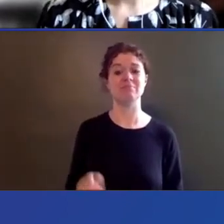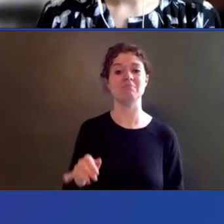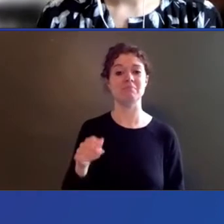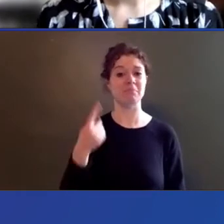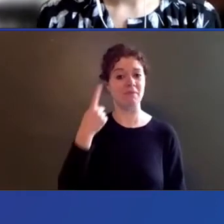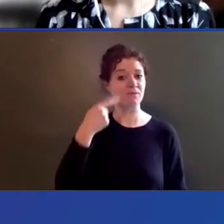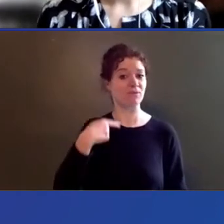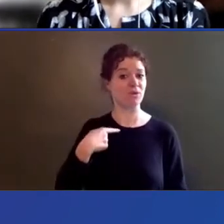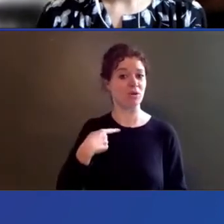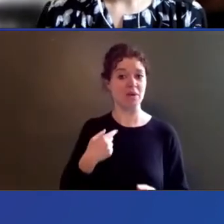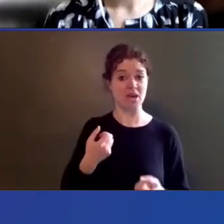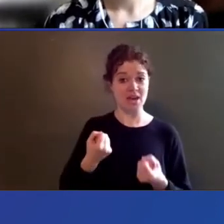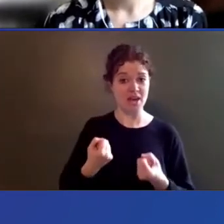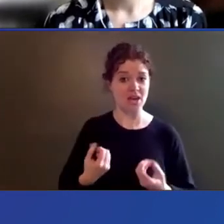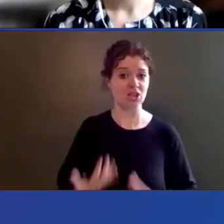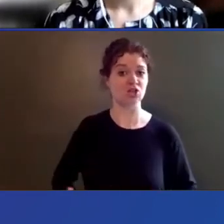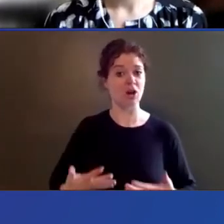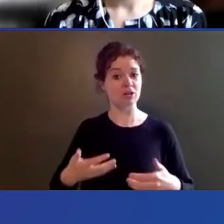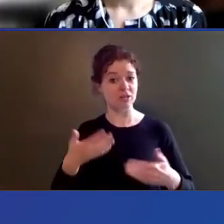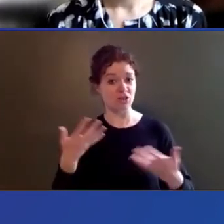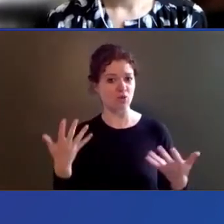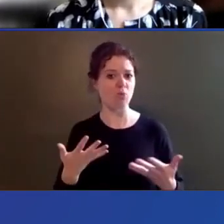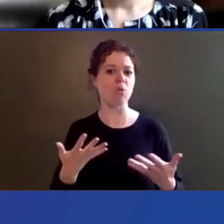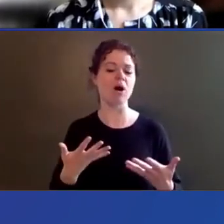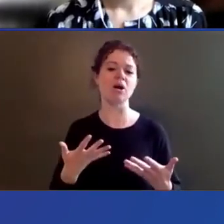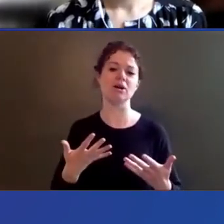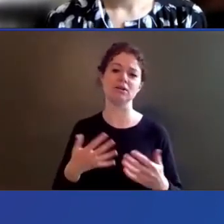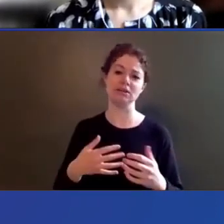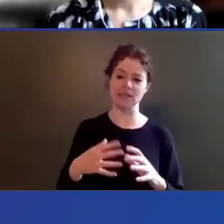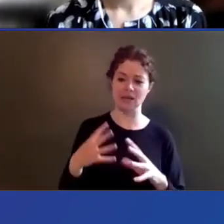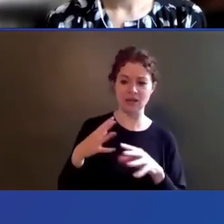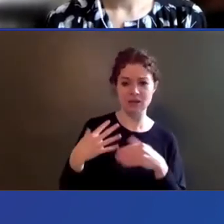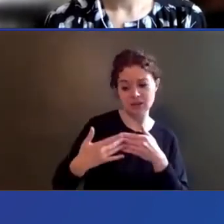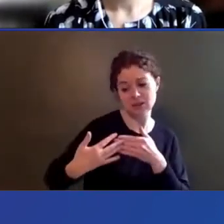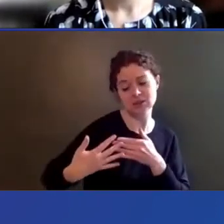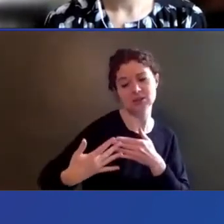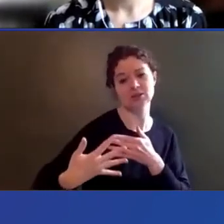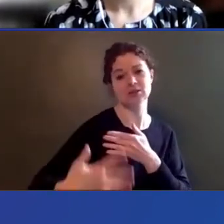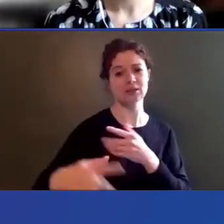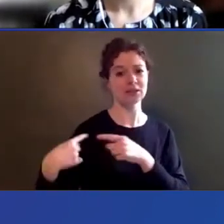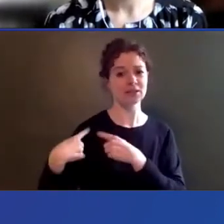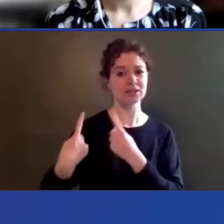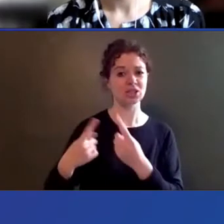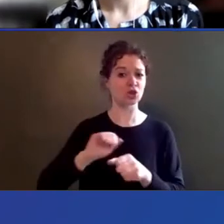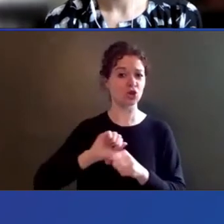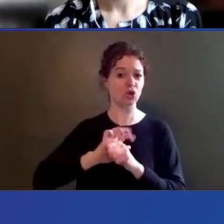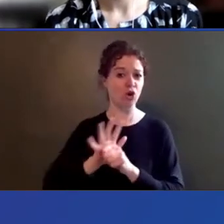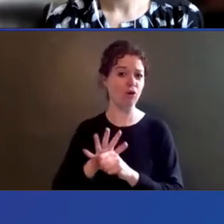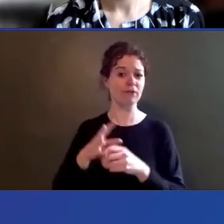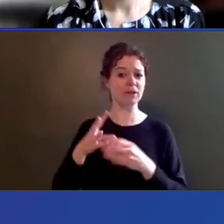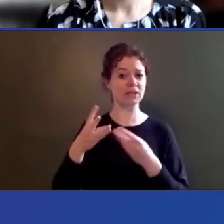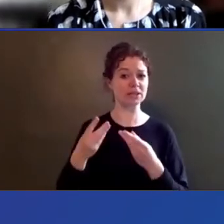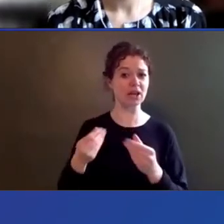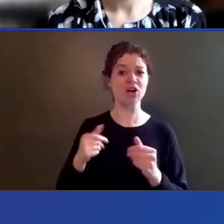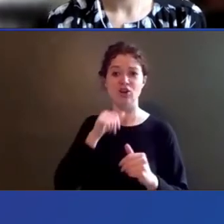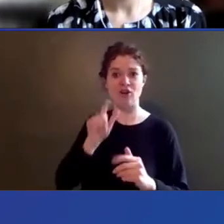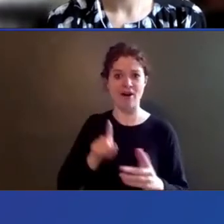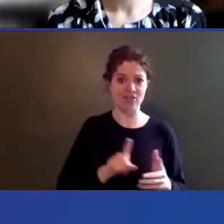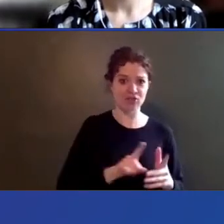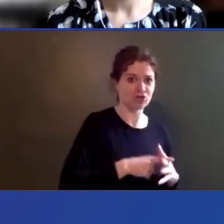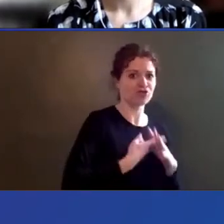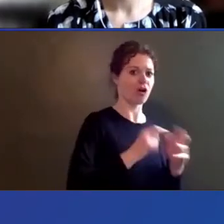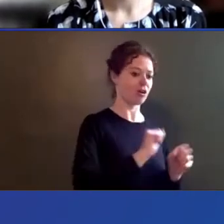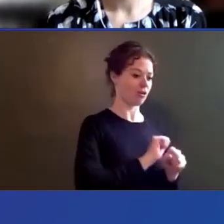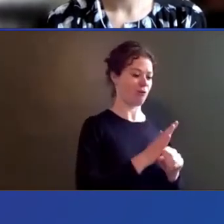been really hard. And I know it has to be for everybody. So I'm not saying that we it was just us. I'm just saying that's